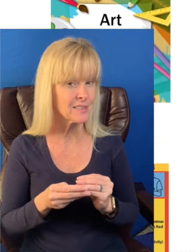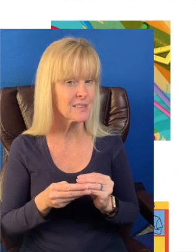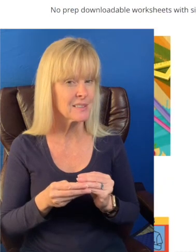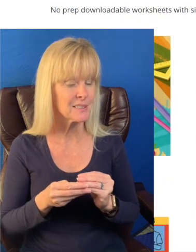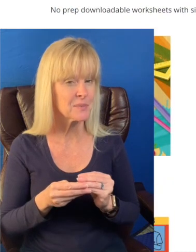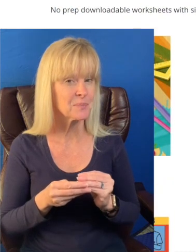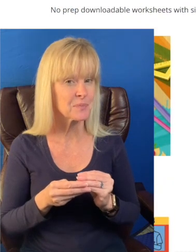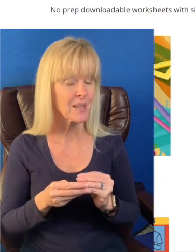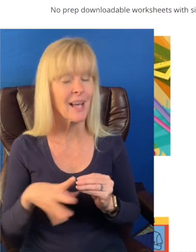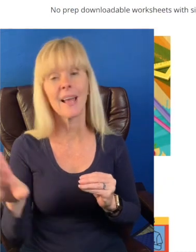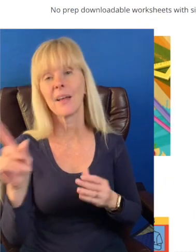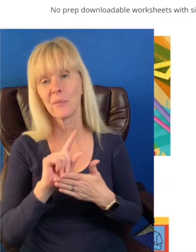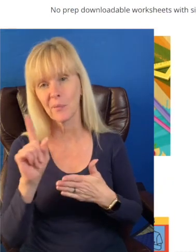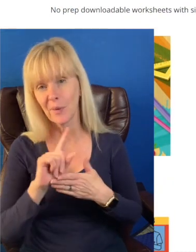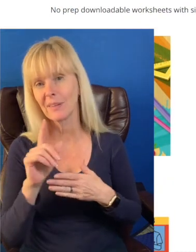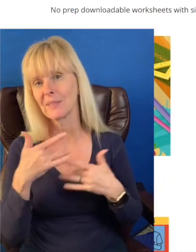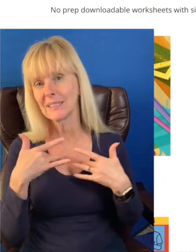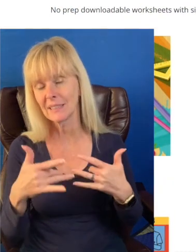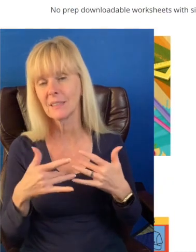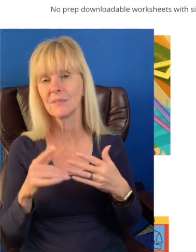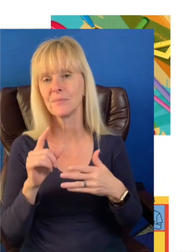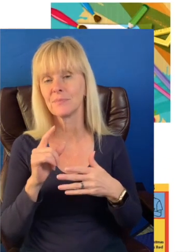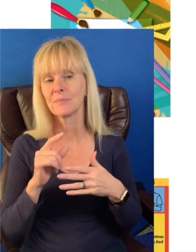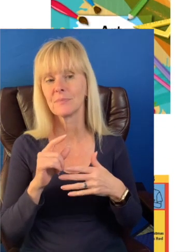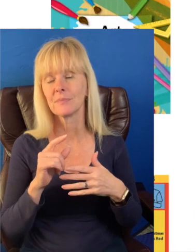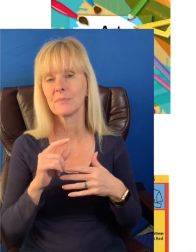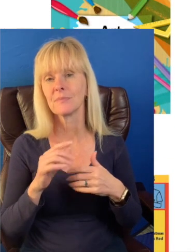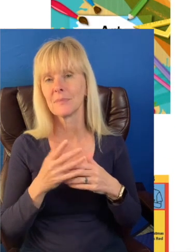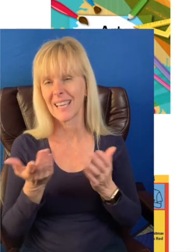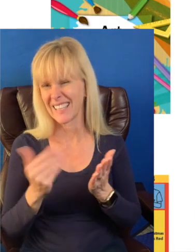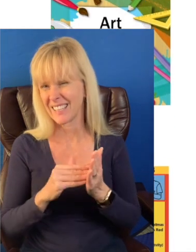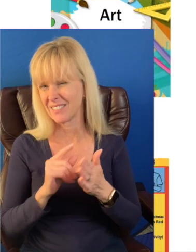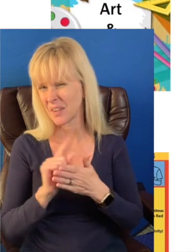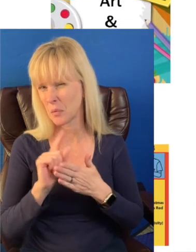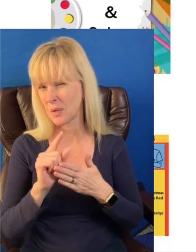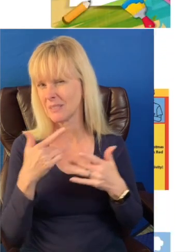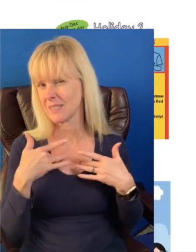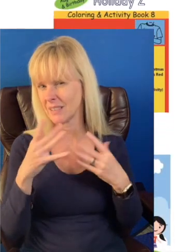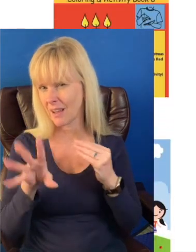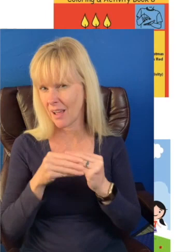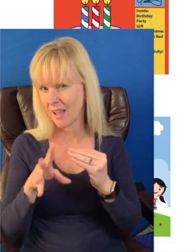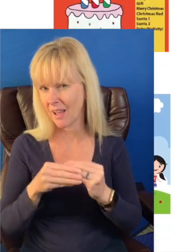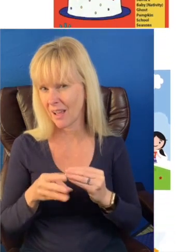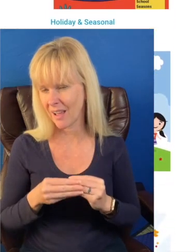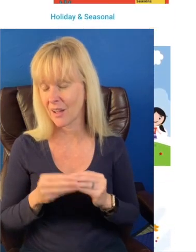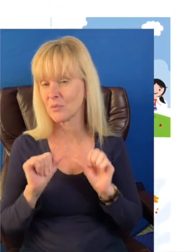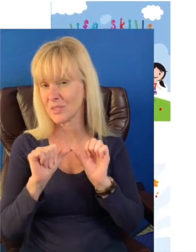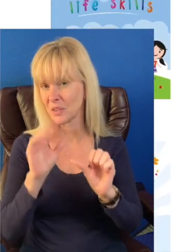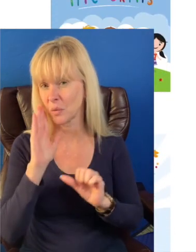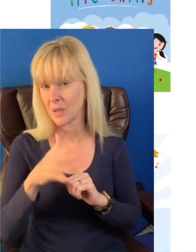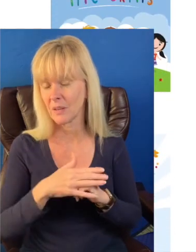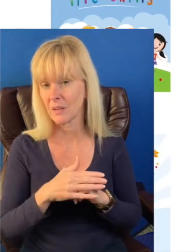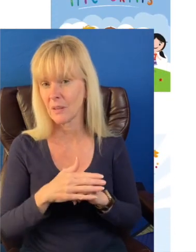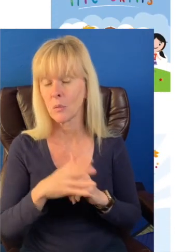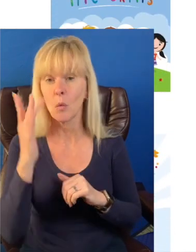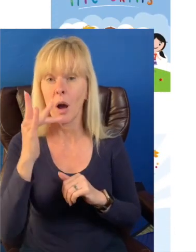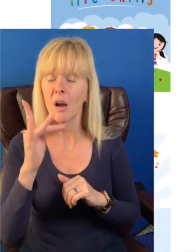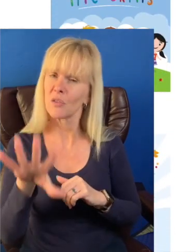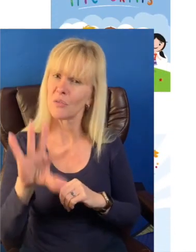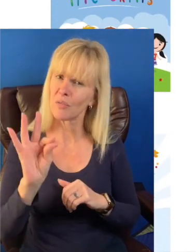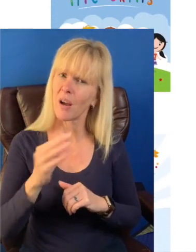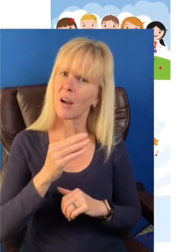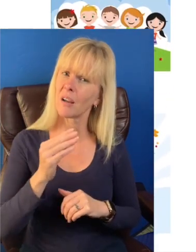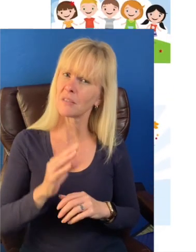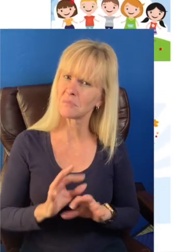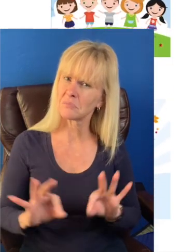as the weeks go by. We're usually creating something new each week, and we will continue to do that. That way you